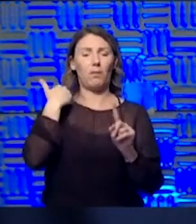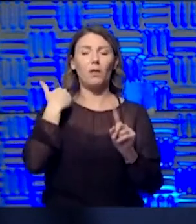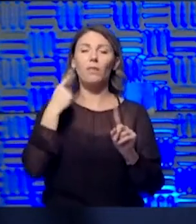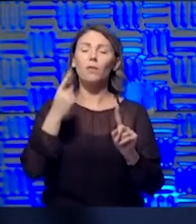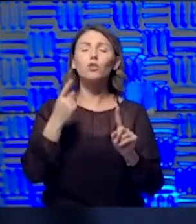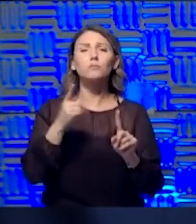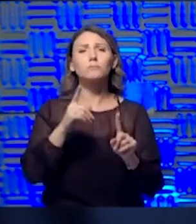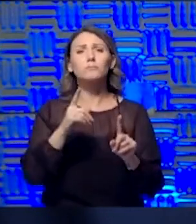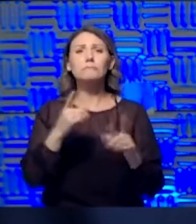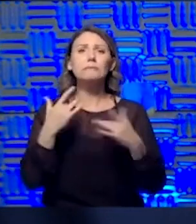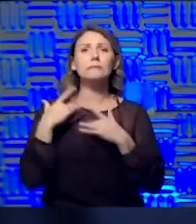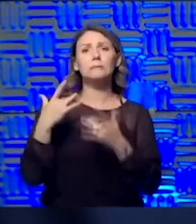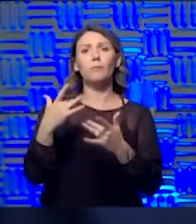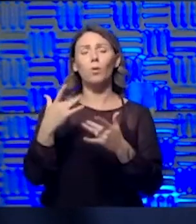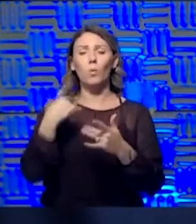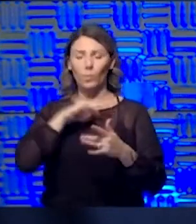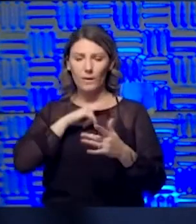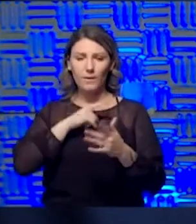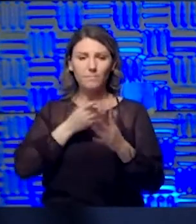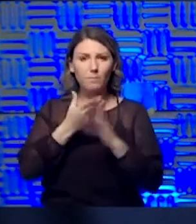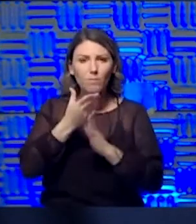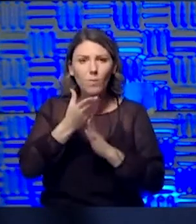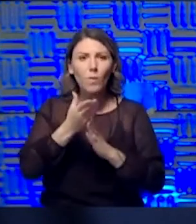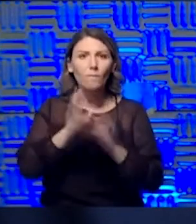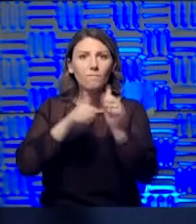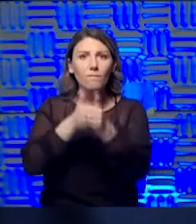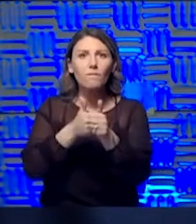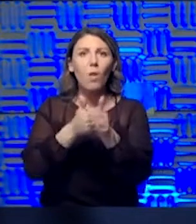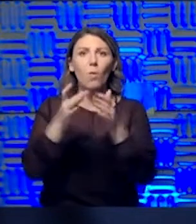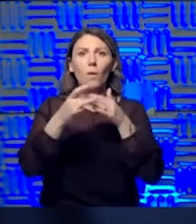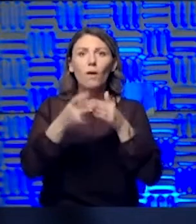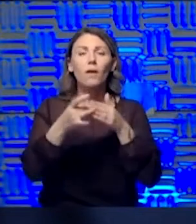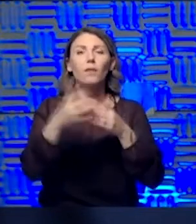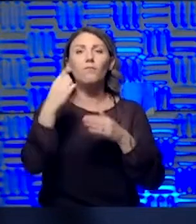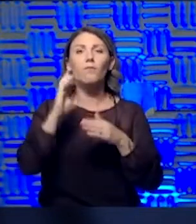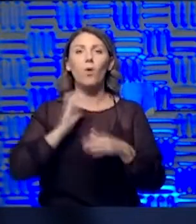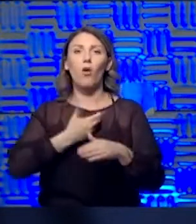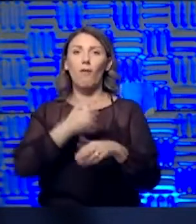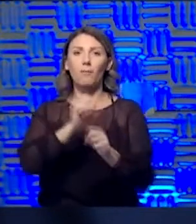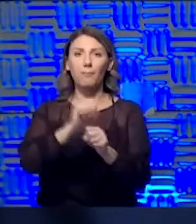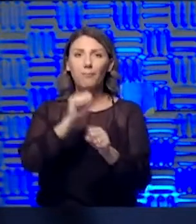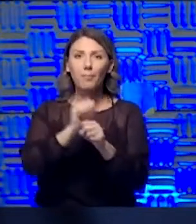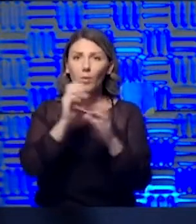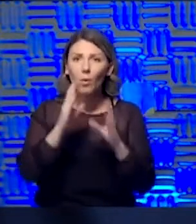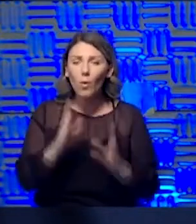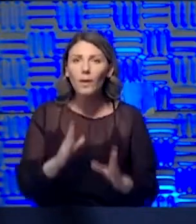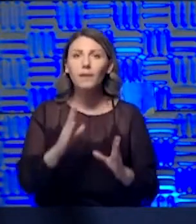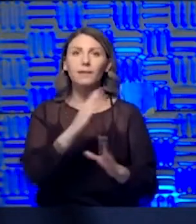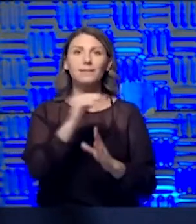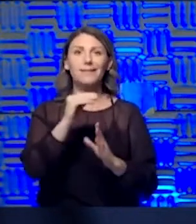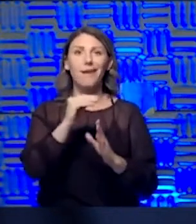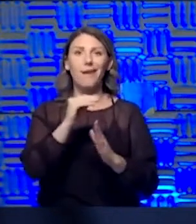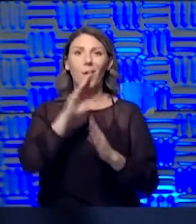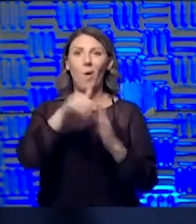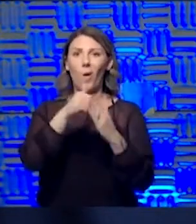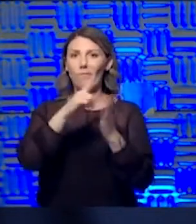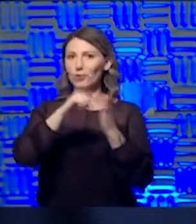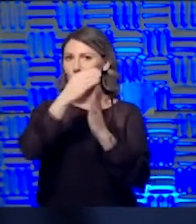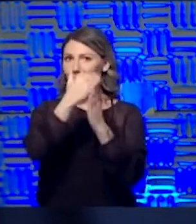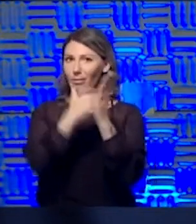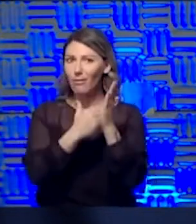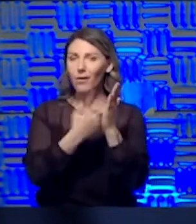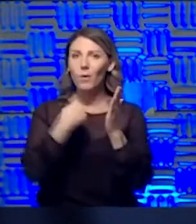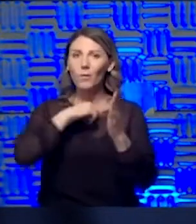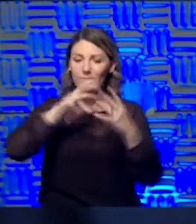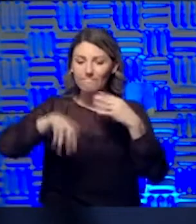through those, and we've kept up with the guidance. Even for our employees and our checklists, we have put